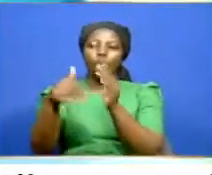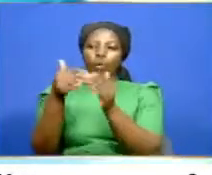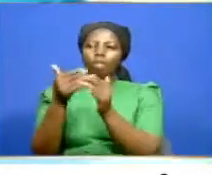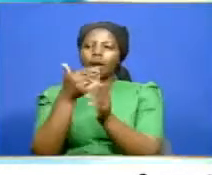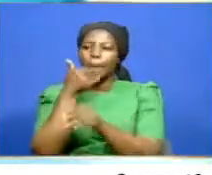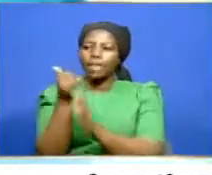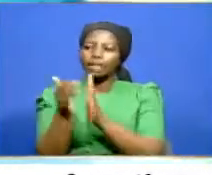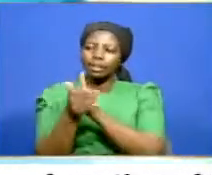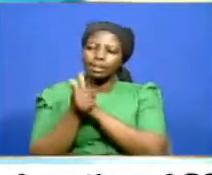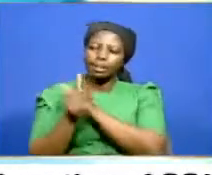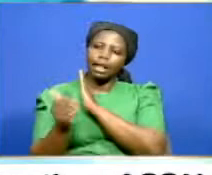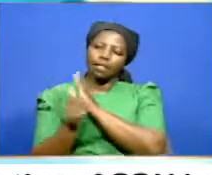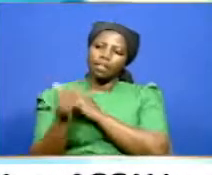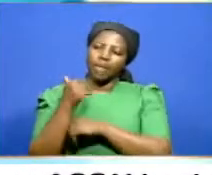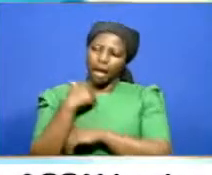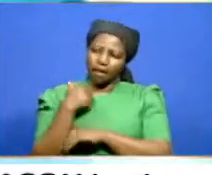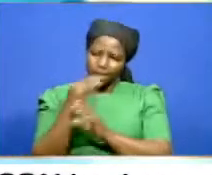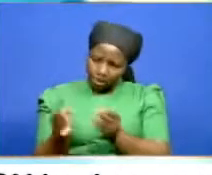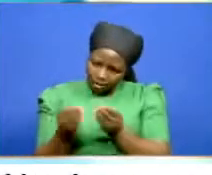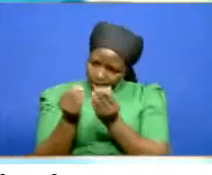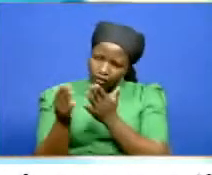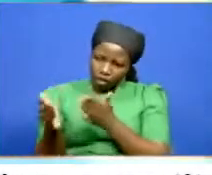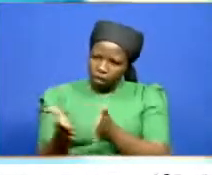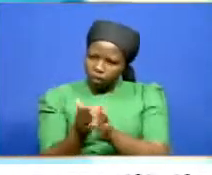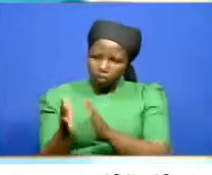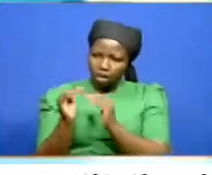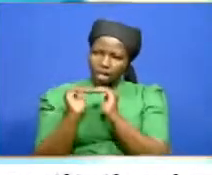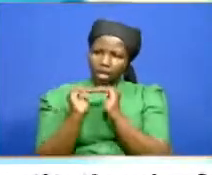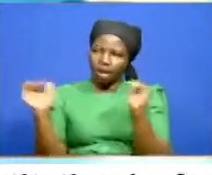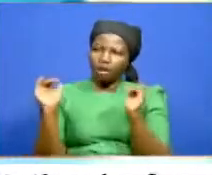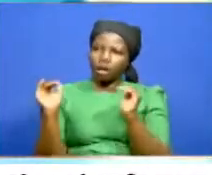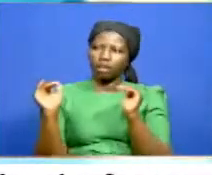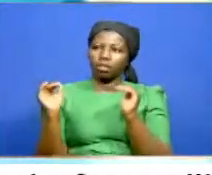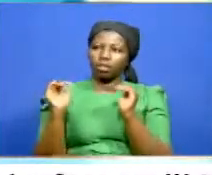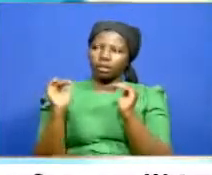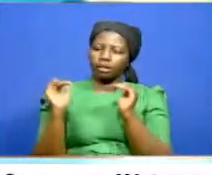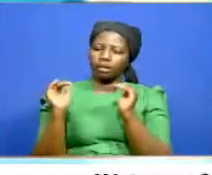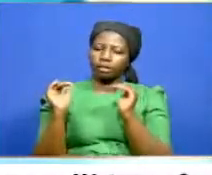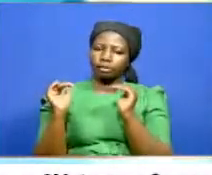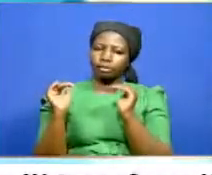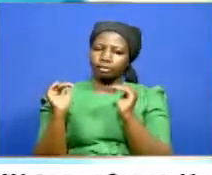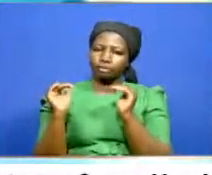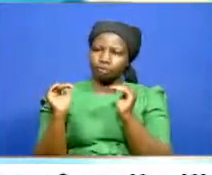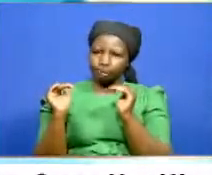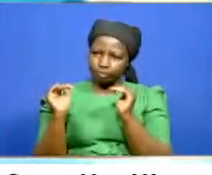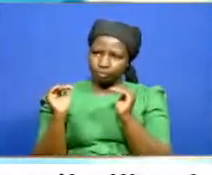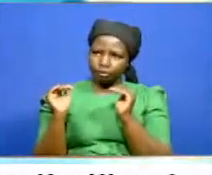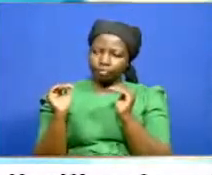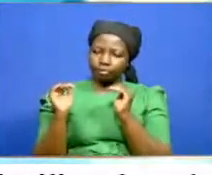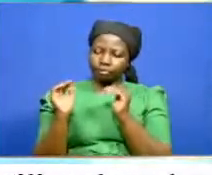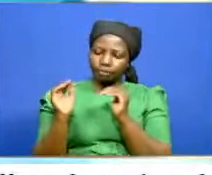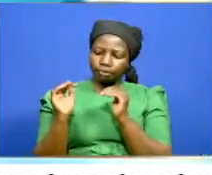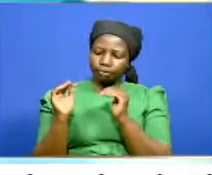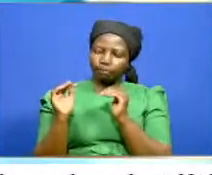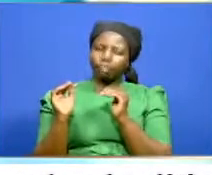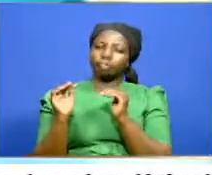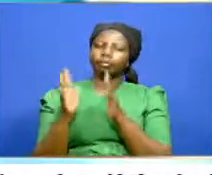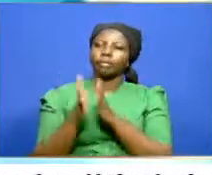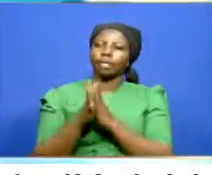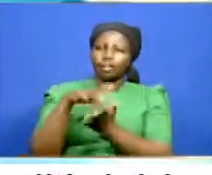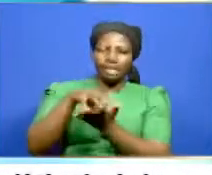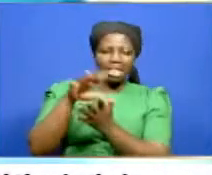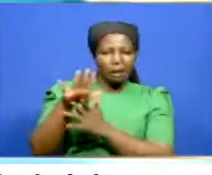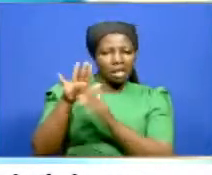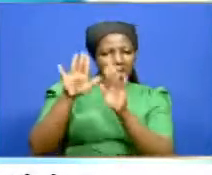opportunity equally, irrespective of the background or maybe the, you know, education, or maybe class and